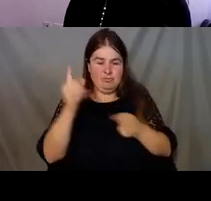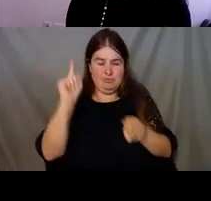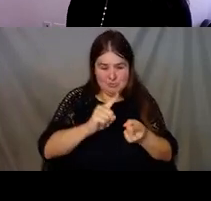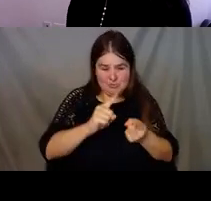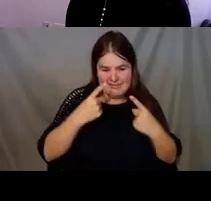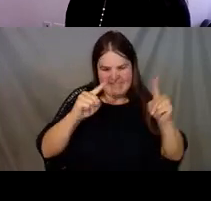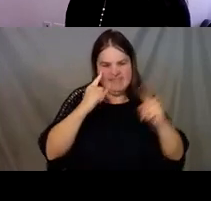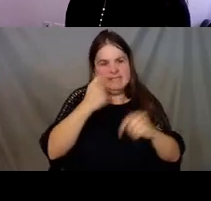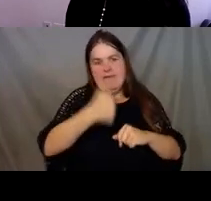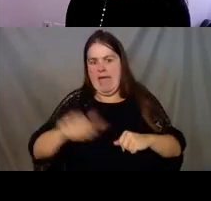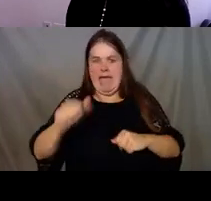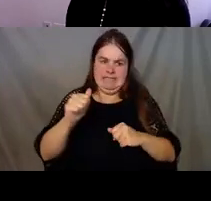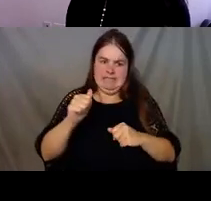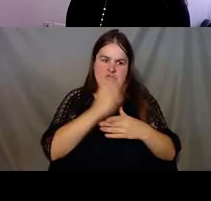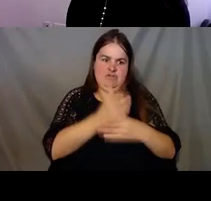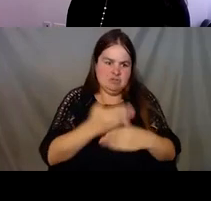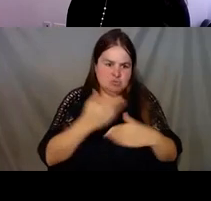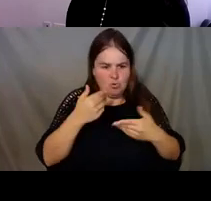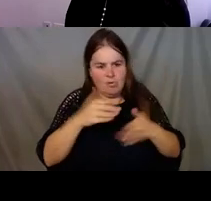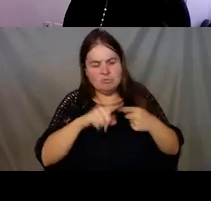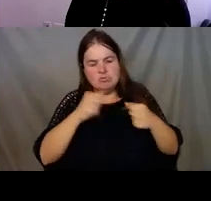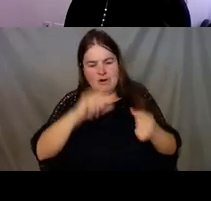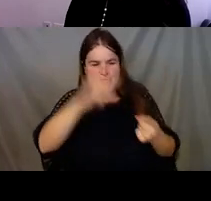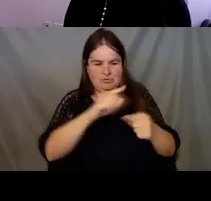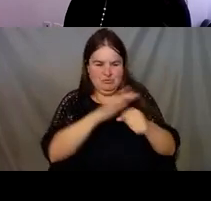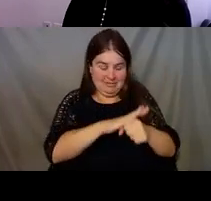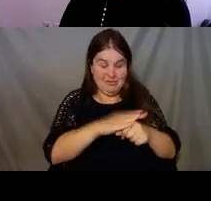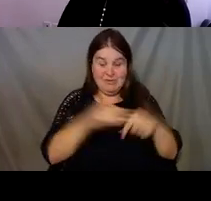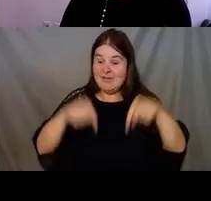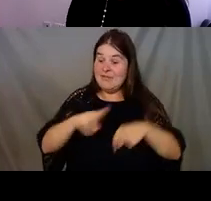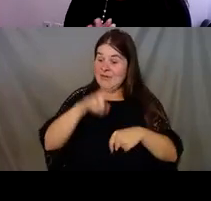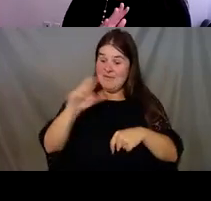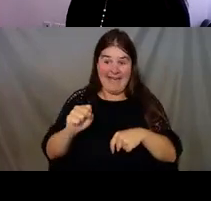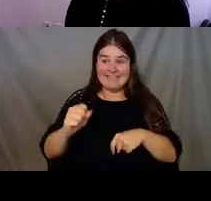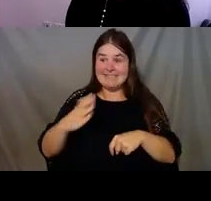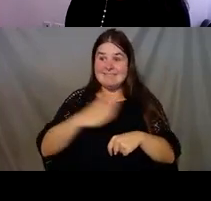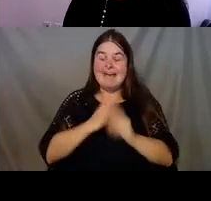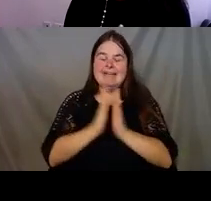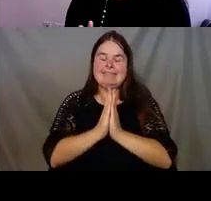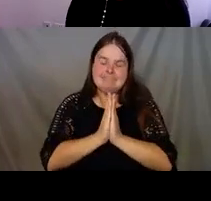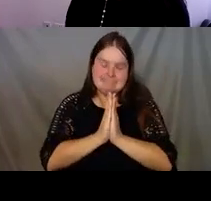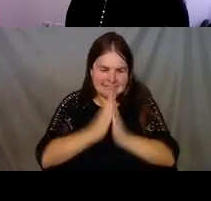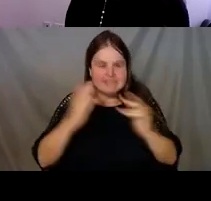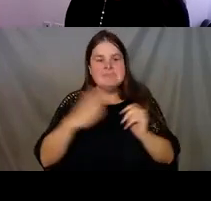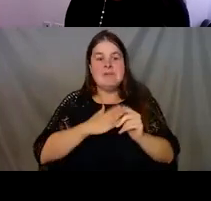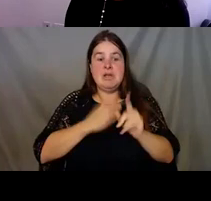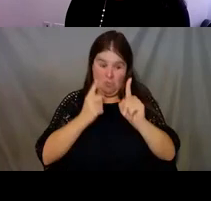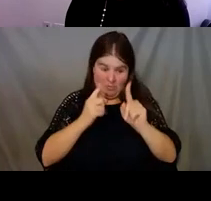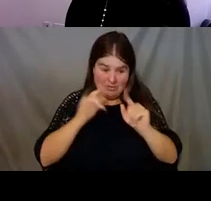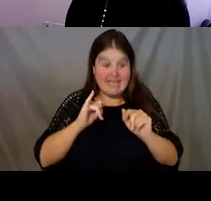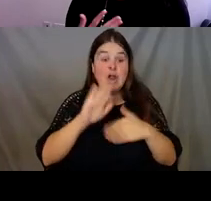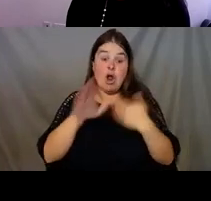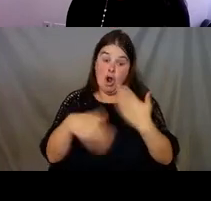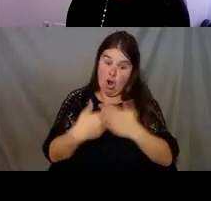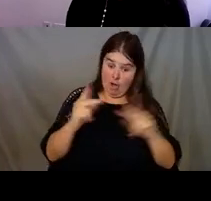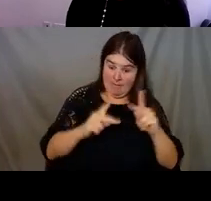So here in the United States, my plea is that one of the absolute bare minimums afforded to all persons who give